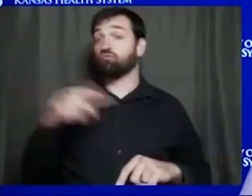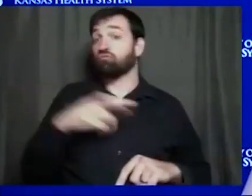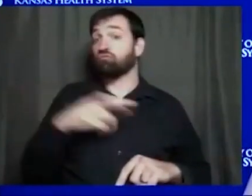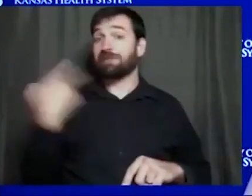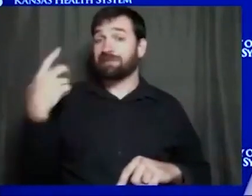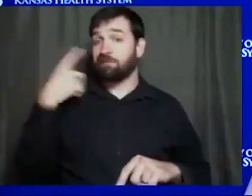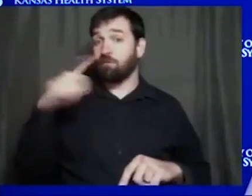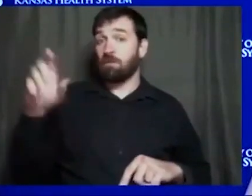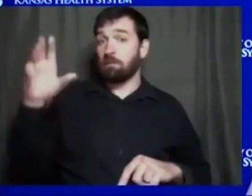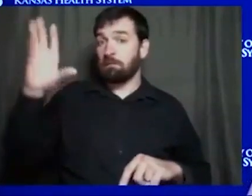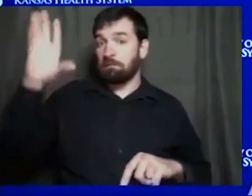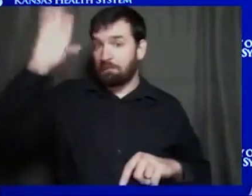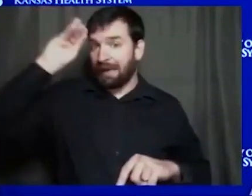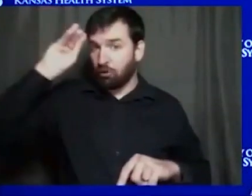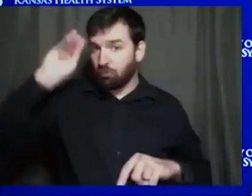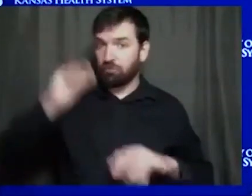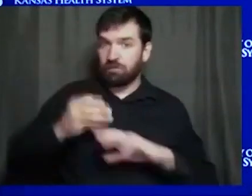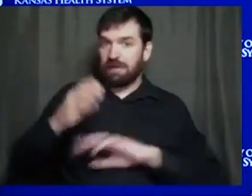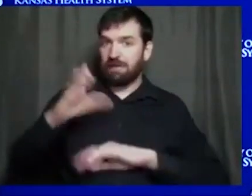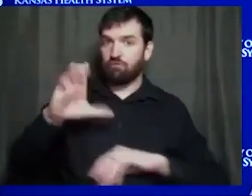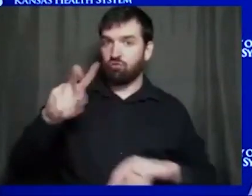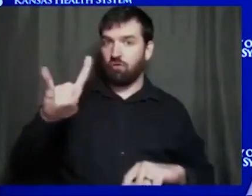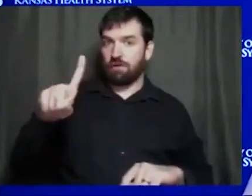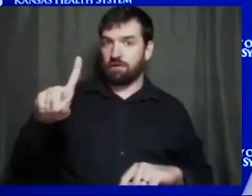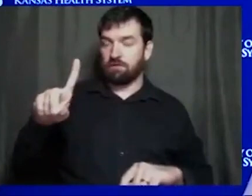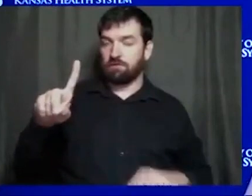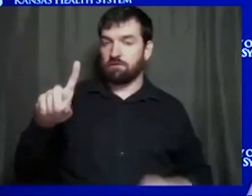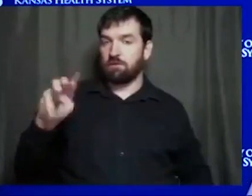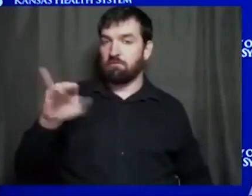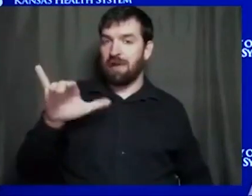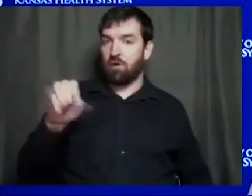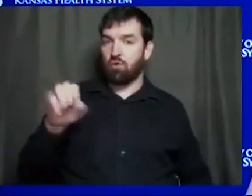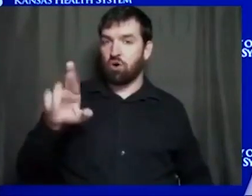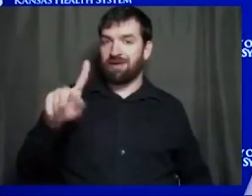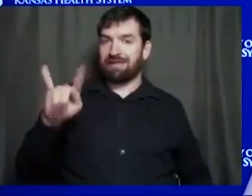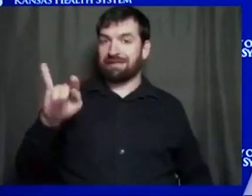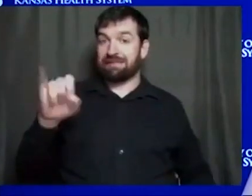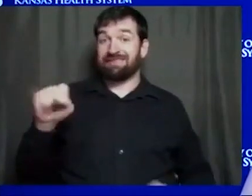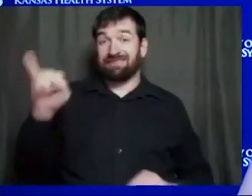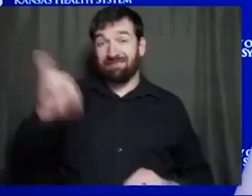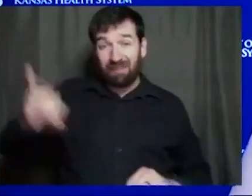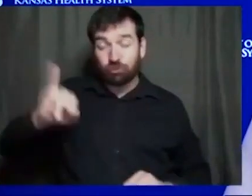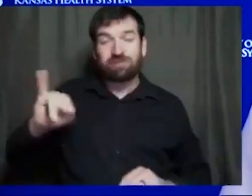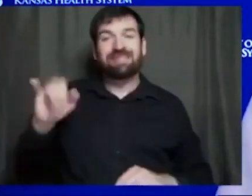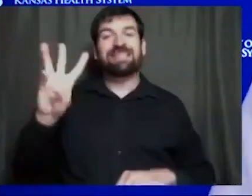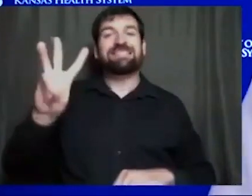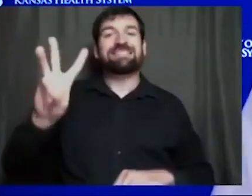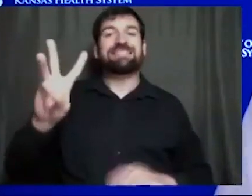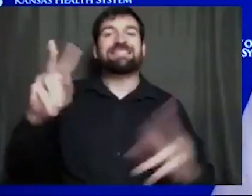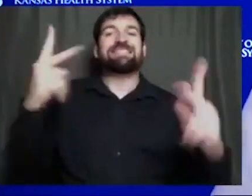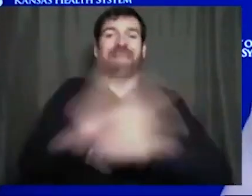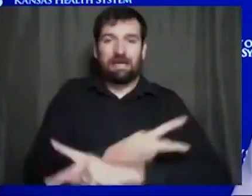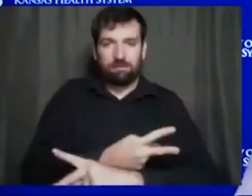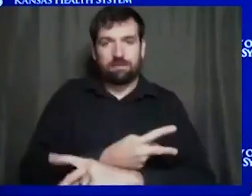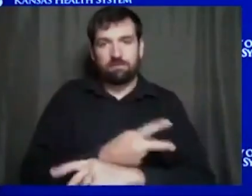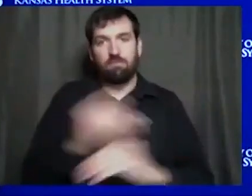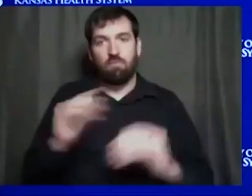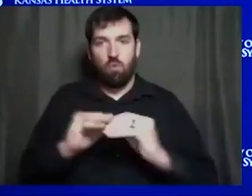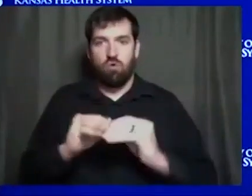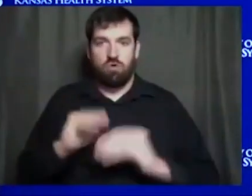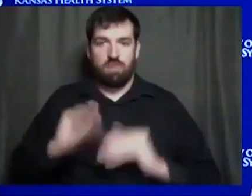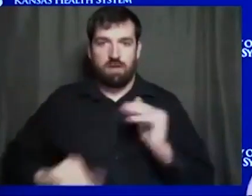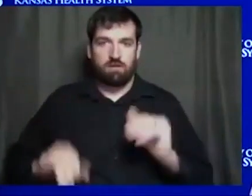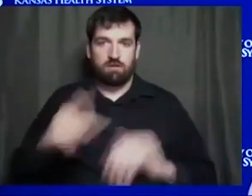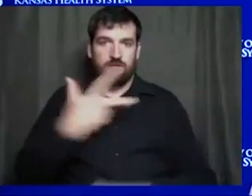after actual COVID infection is 6 times higher than after getting the vaccine, which can also